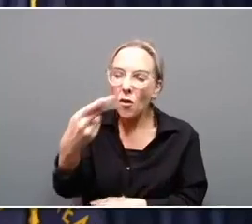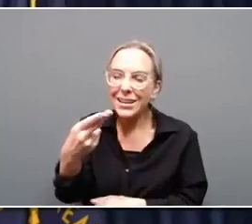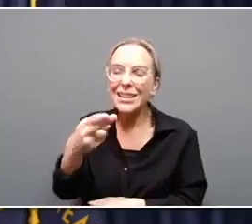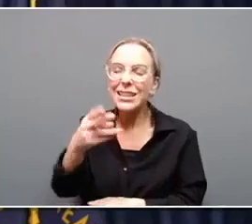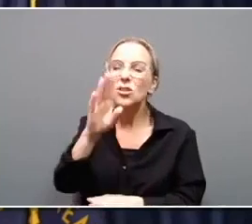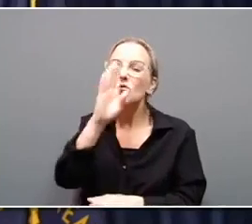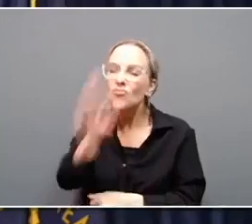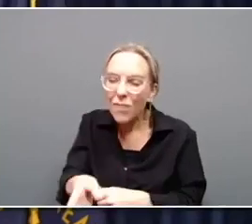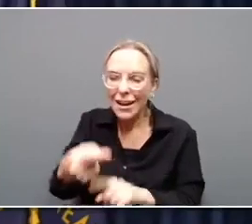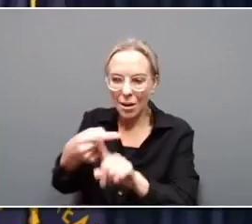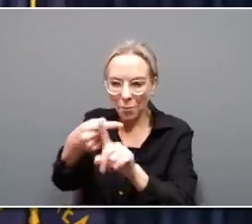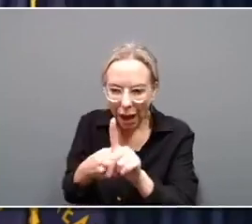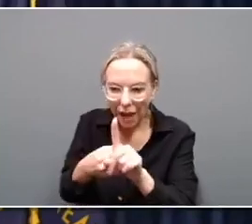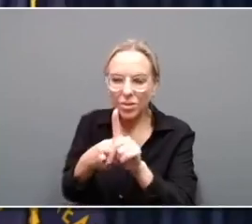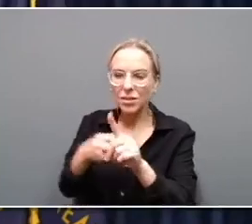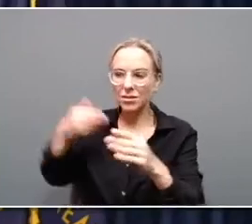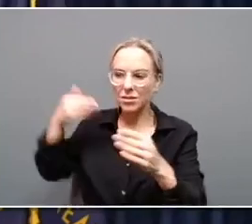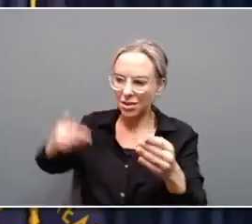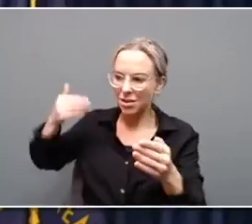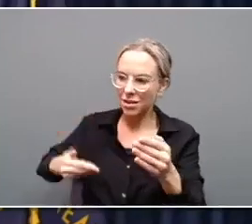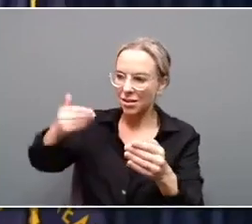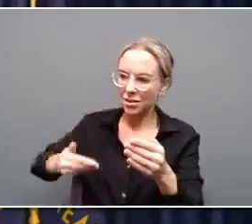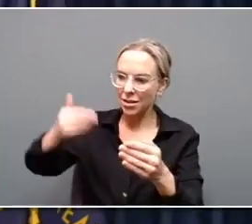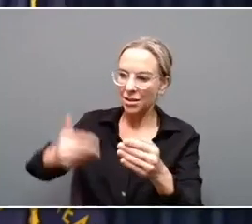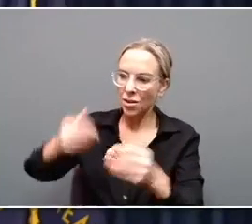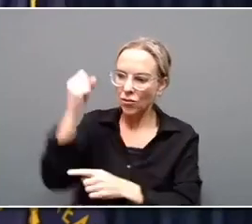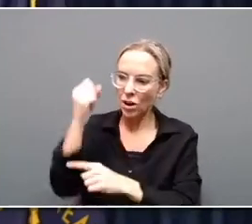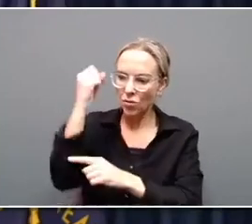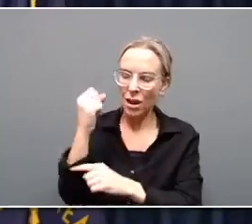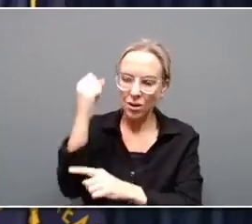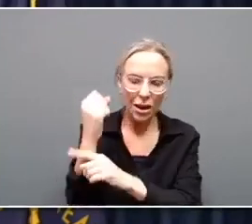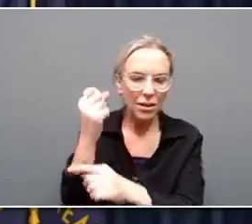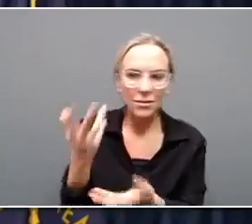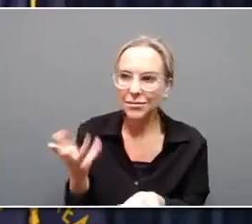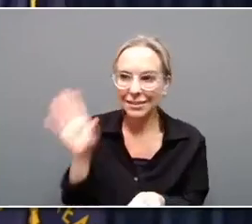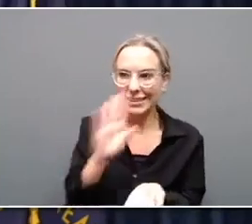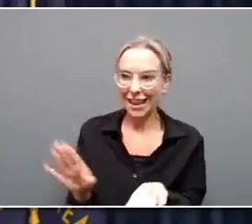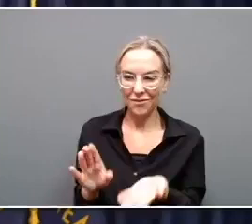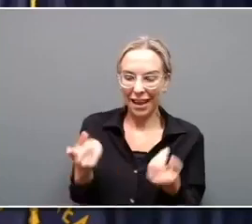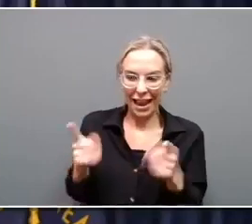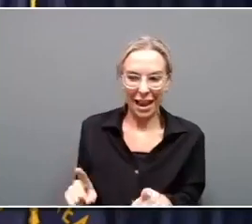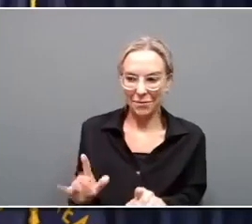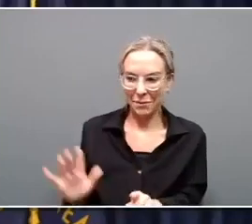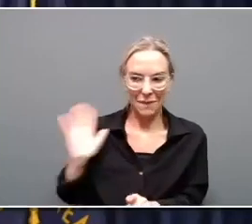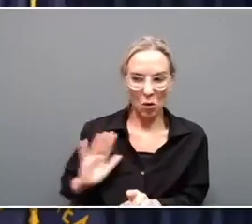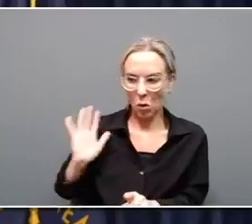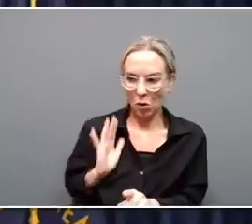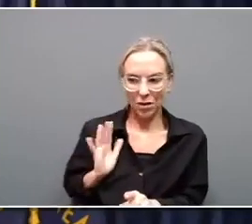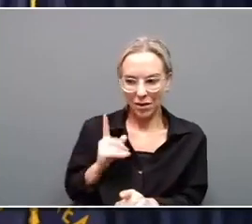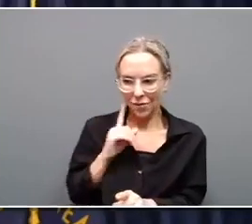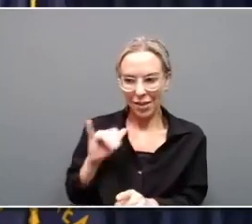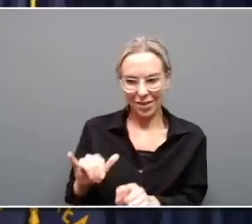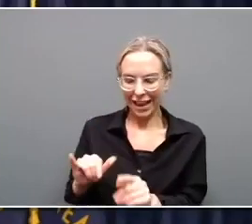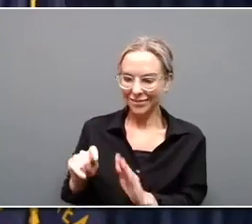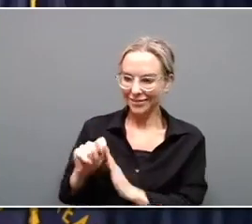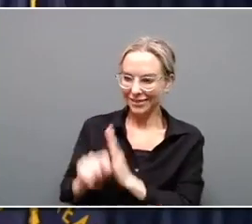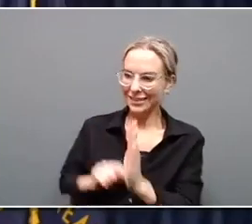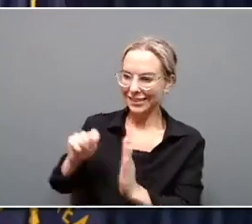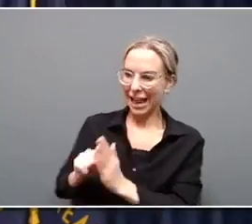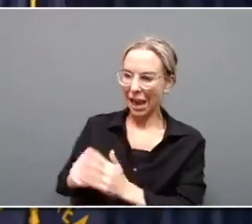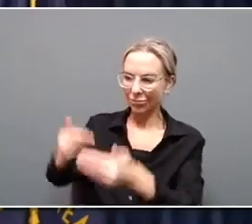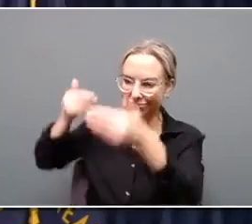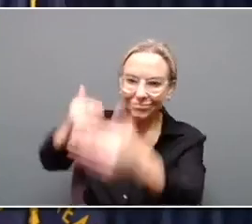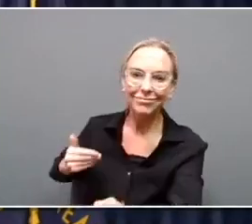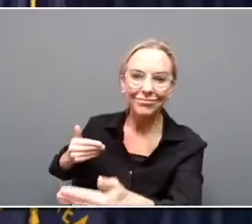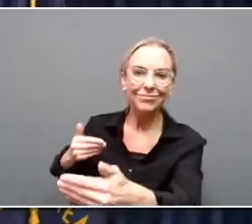general fund receipts have exceeded $1 billion. It's never been done before, certainly for that period of time. So now I want to ask the